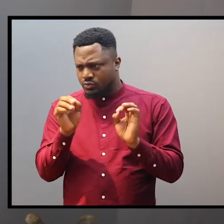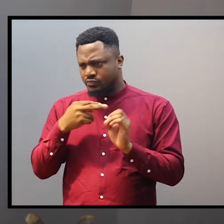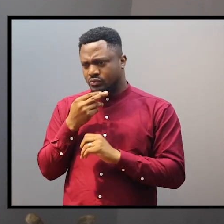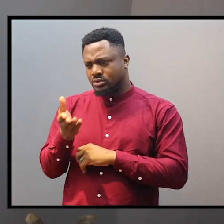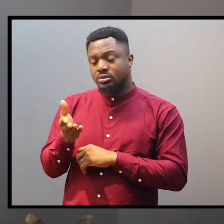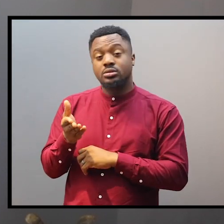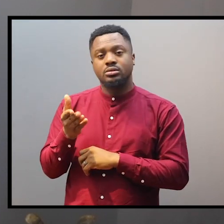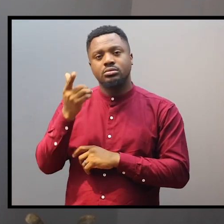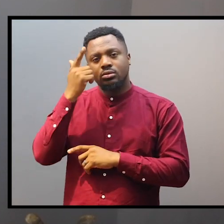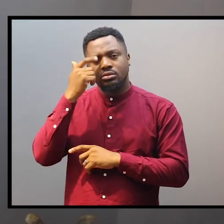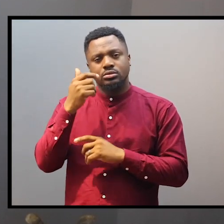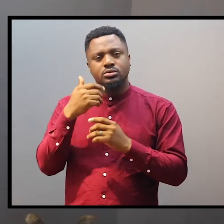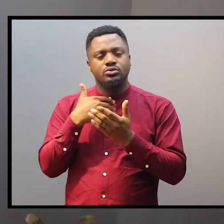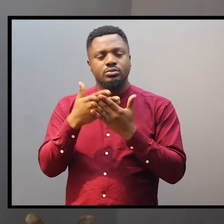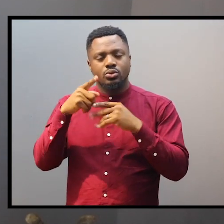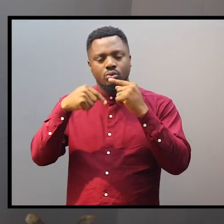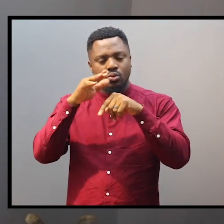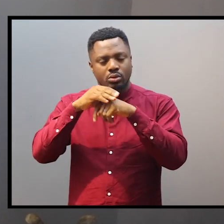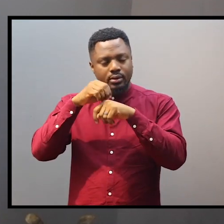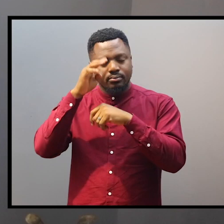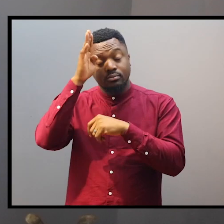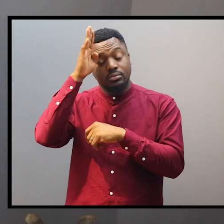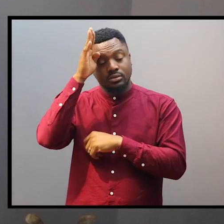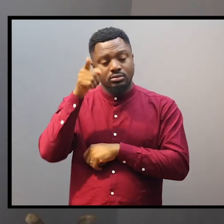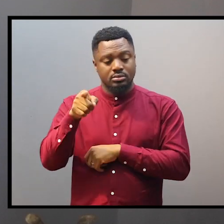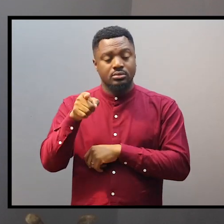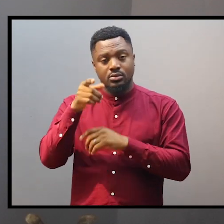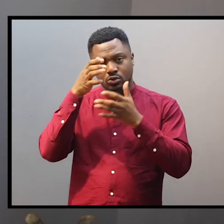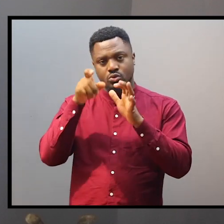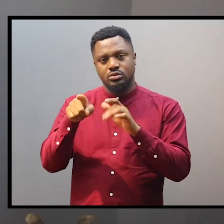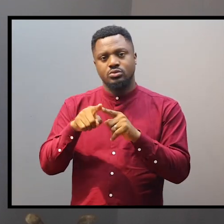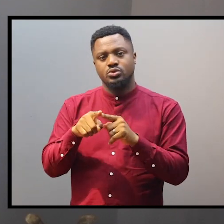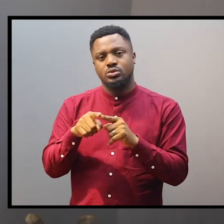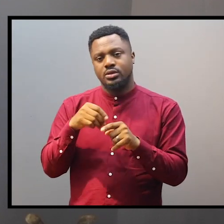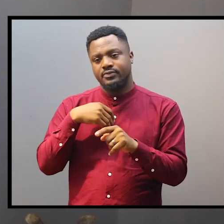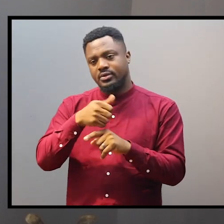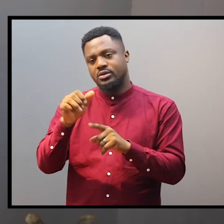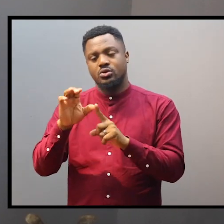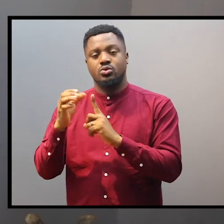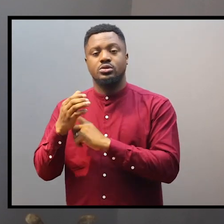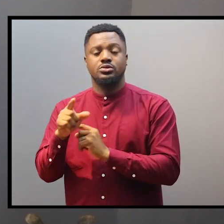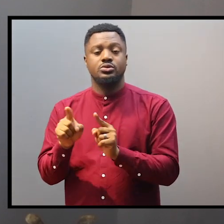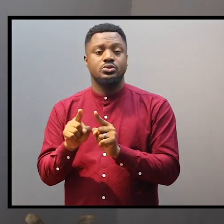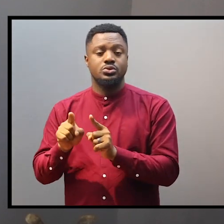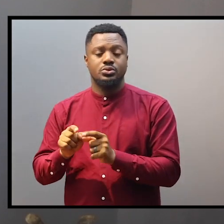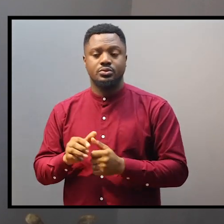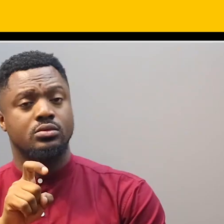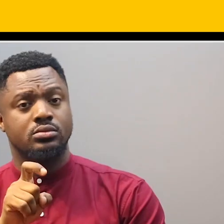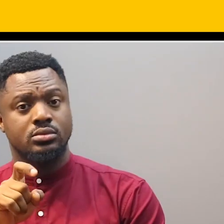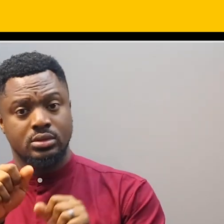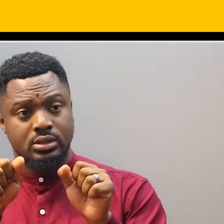of these are because there's something going on in the brain that predispose them to the other conditions as well.